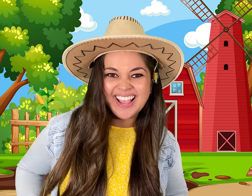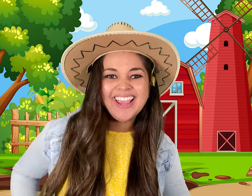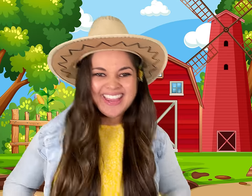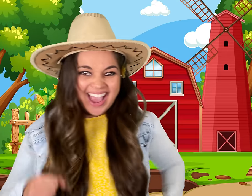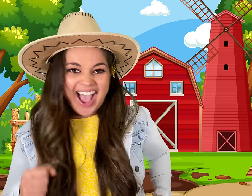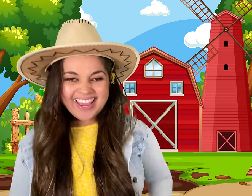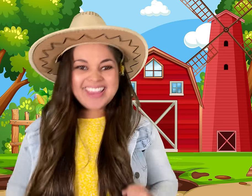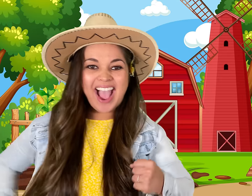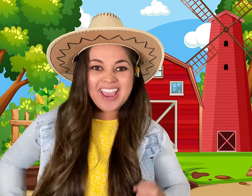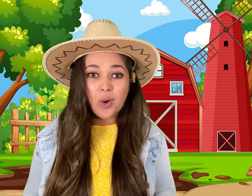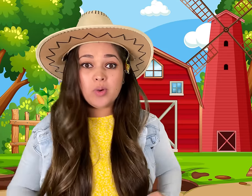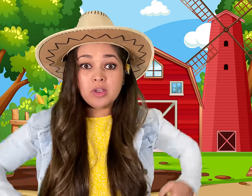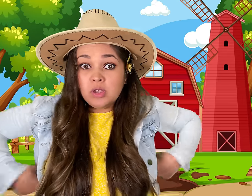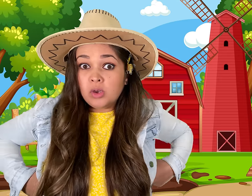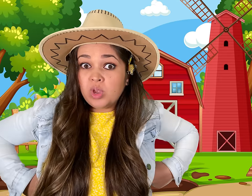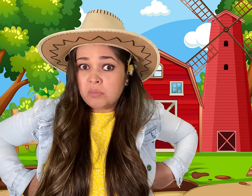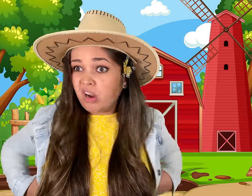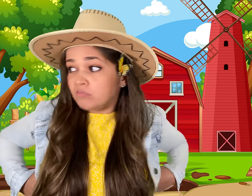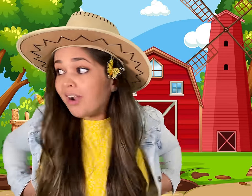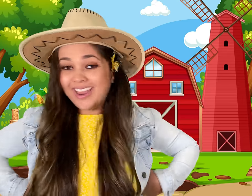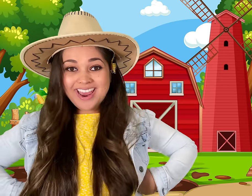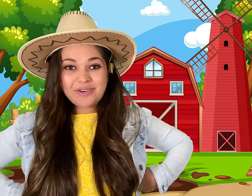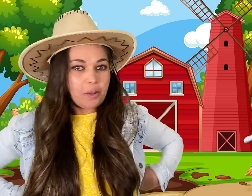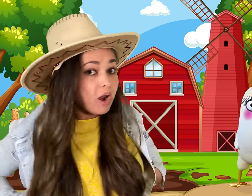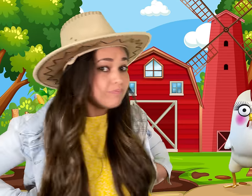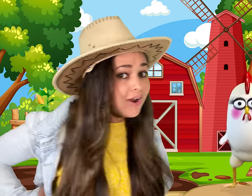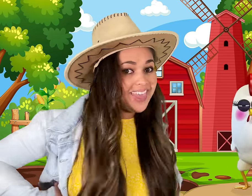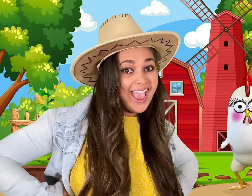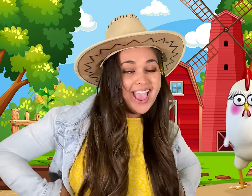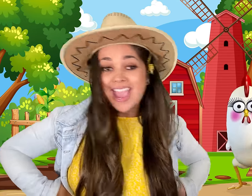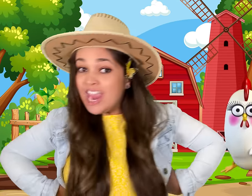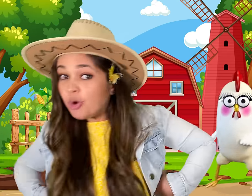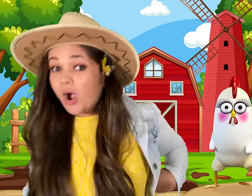chicken, E-I-E-I-O. With a buck buck here and a buck buck.